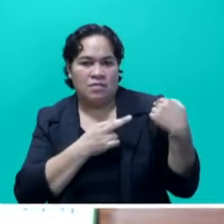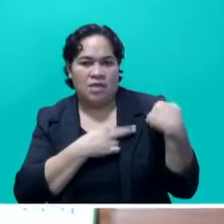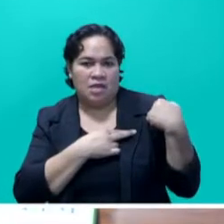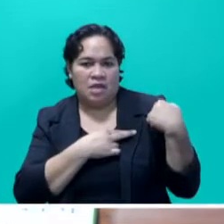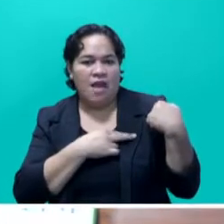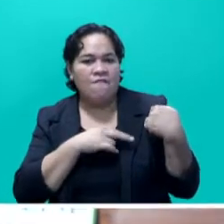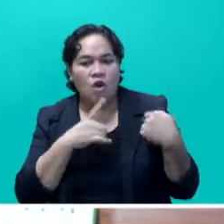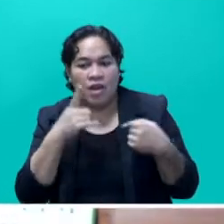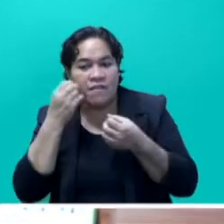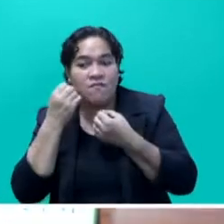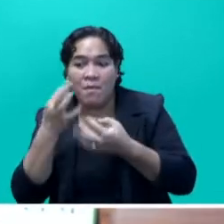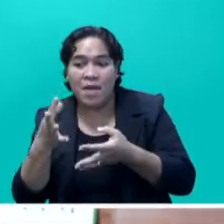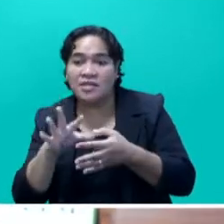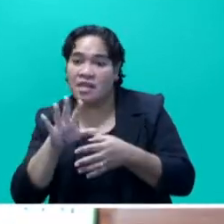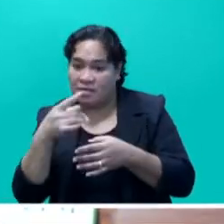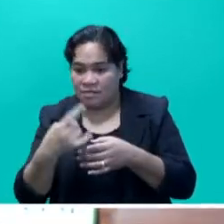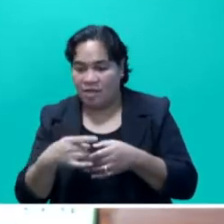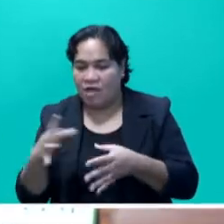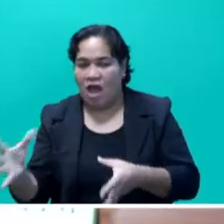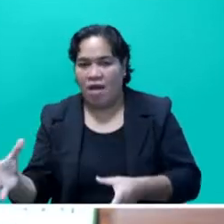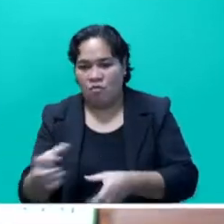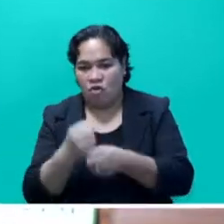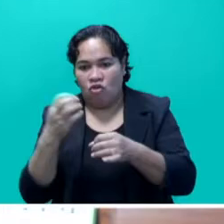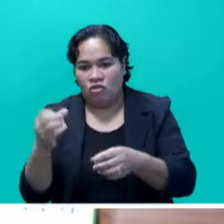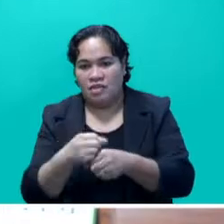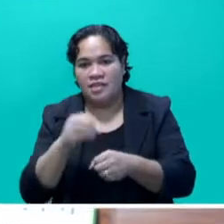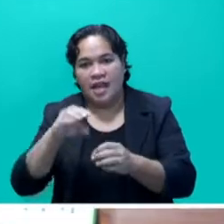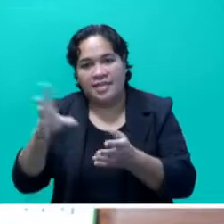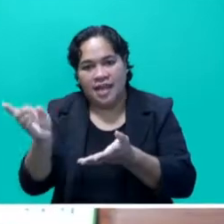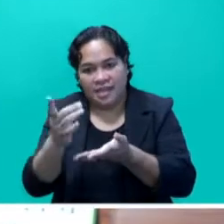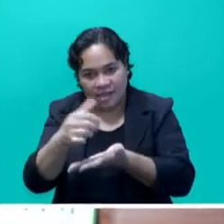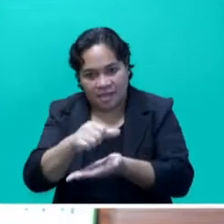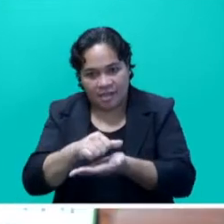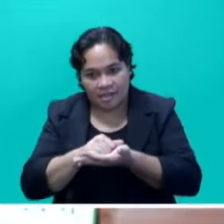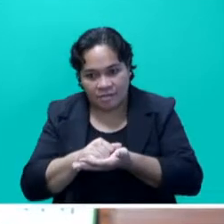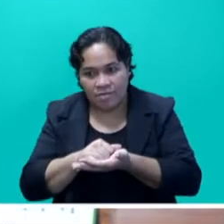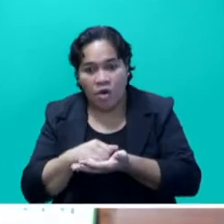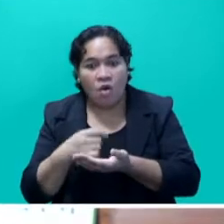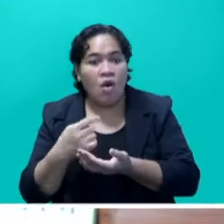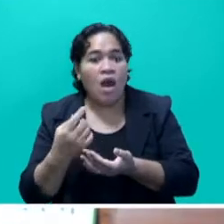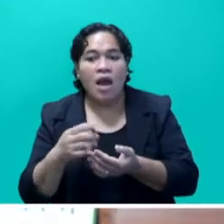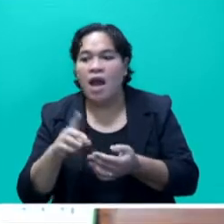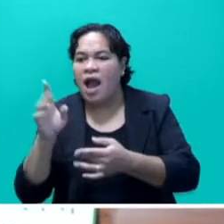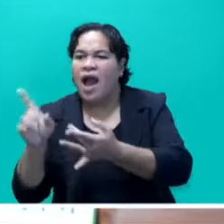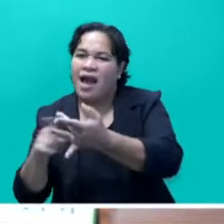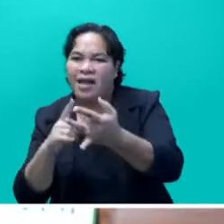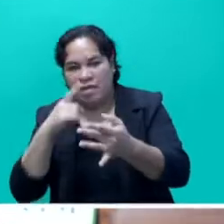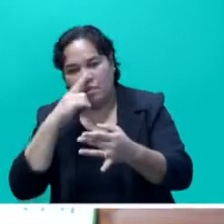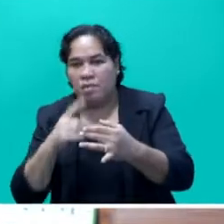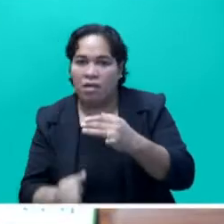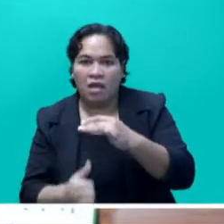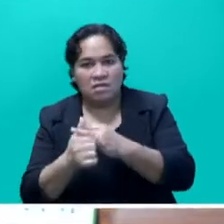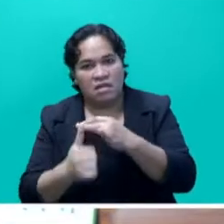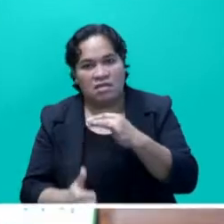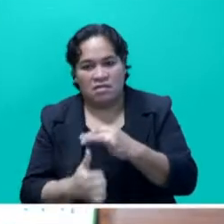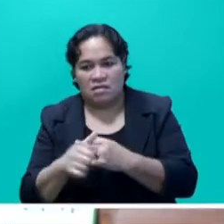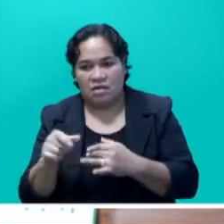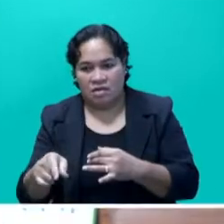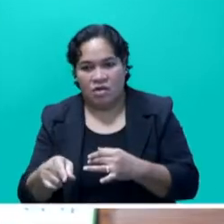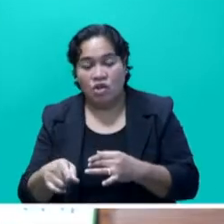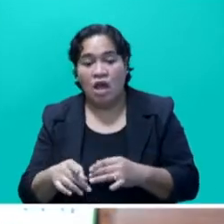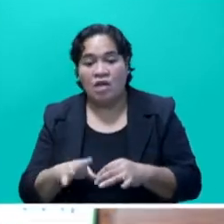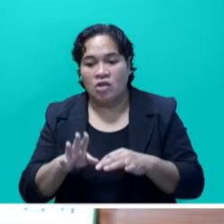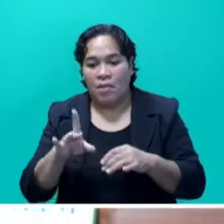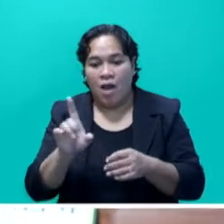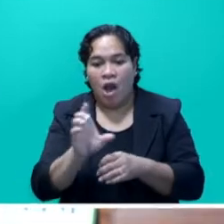the information that were uploaded on the database, which was accessed by the third parties. And that prevented